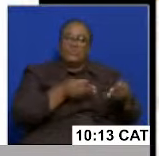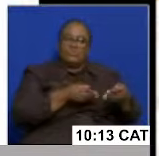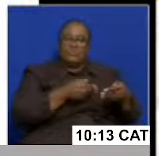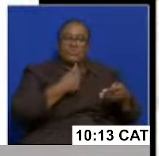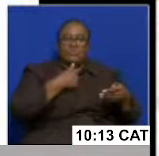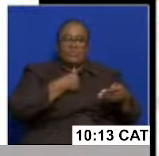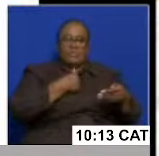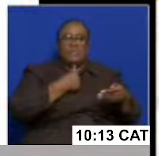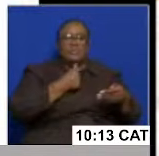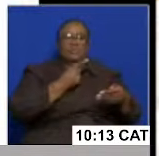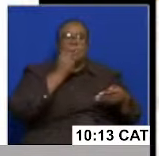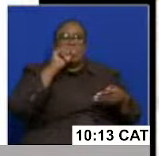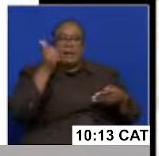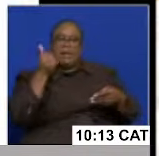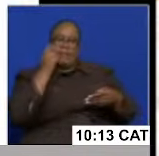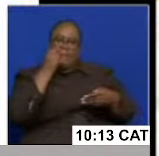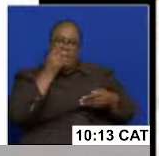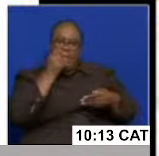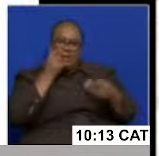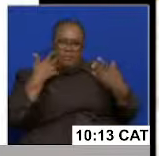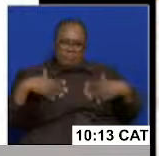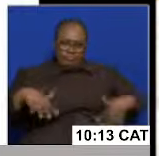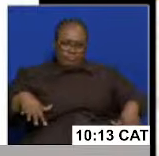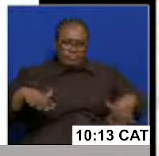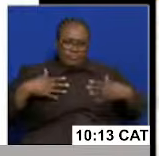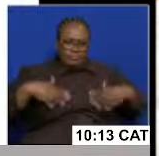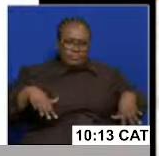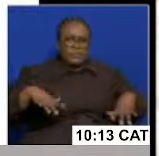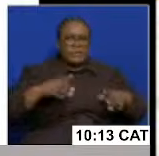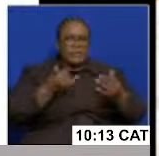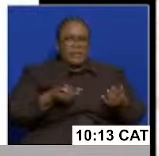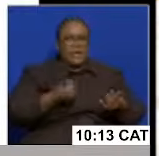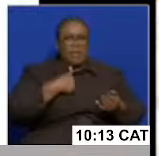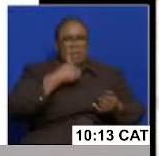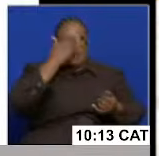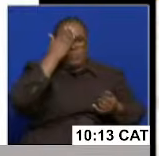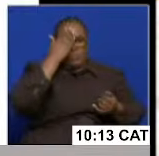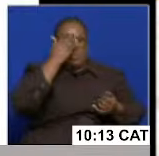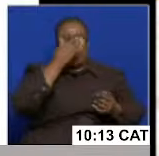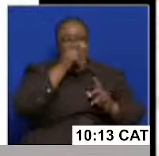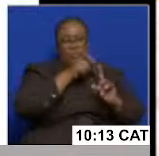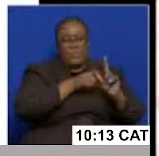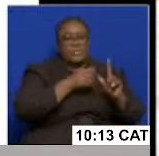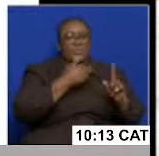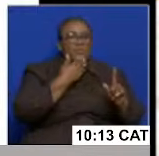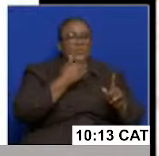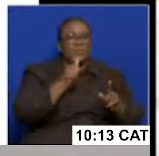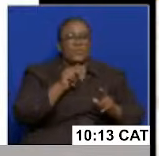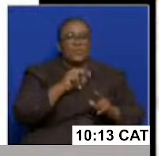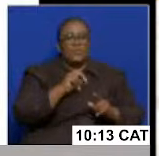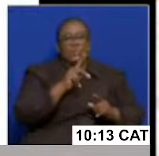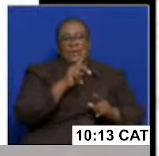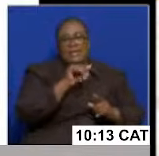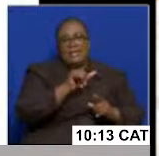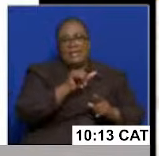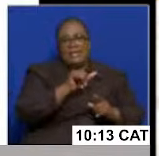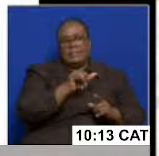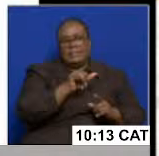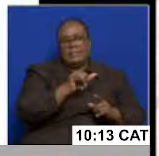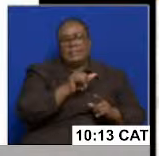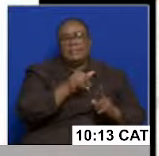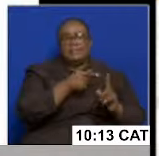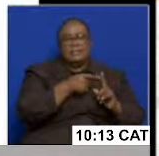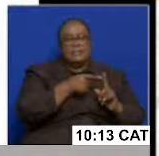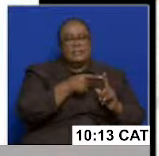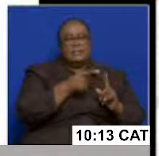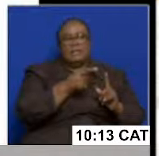who I now know as Andy van der Veld, and who I understand to be a civilian. This was